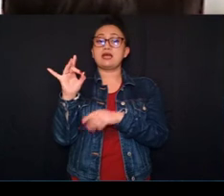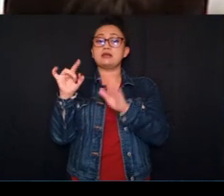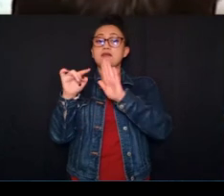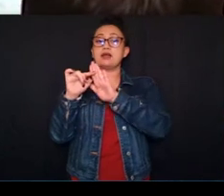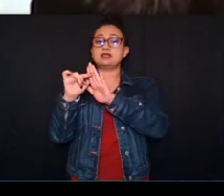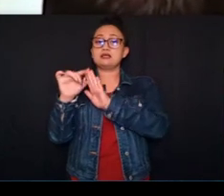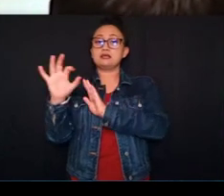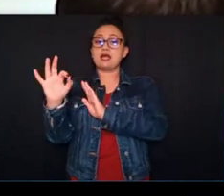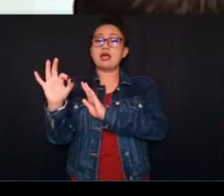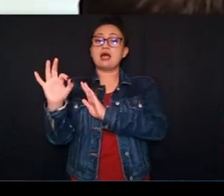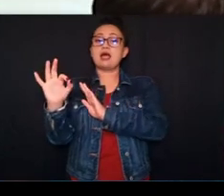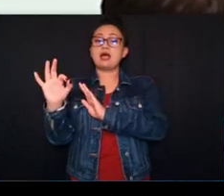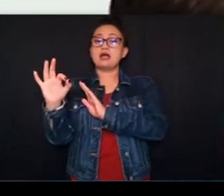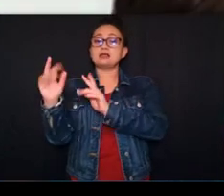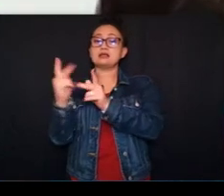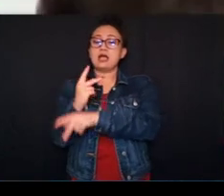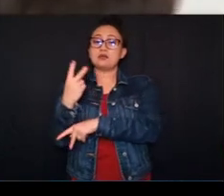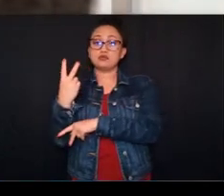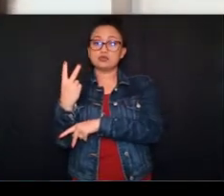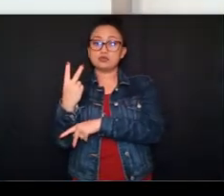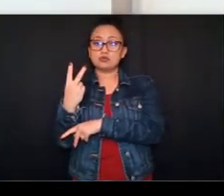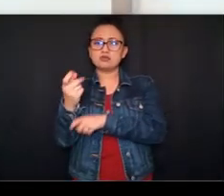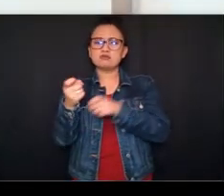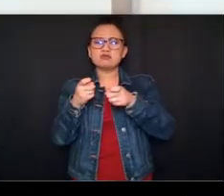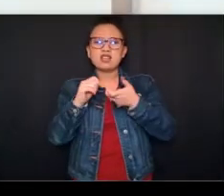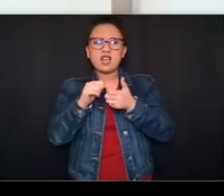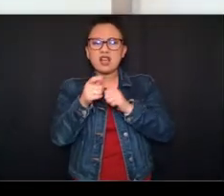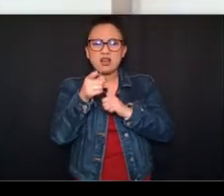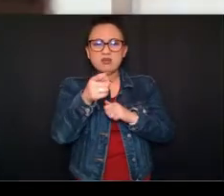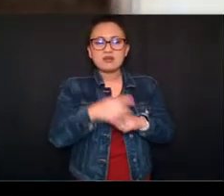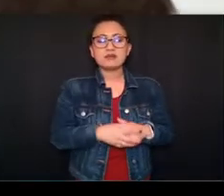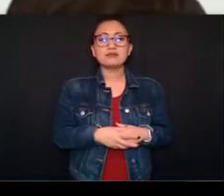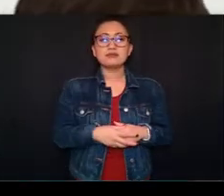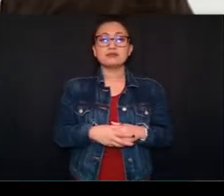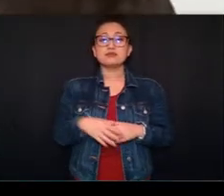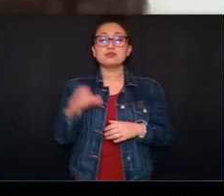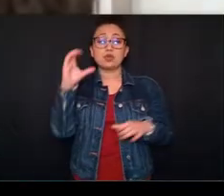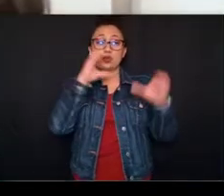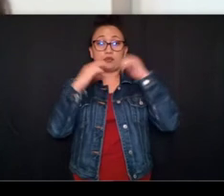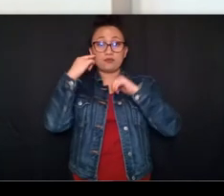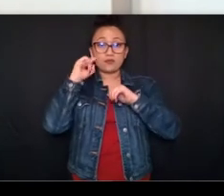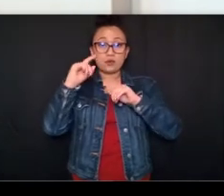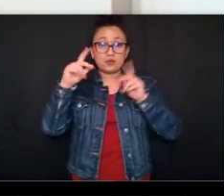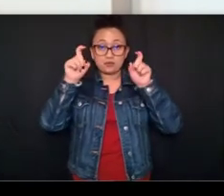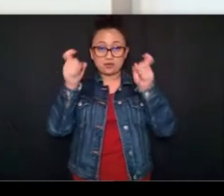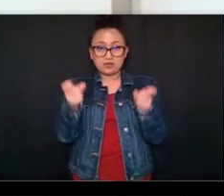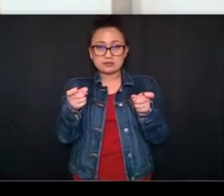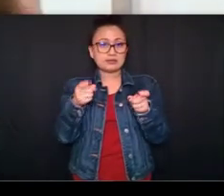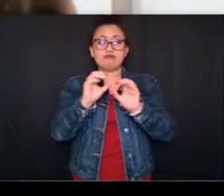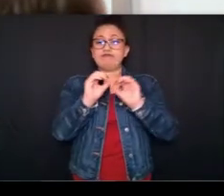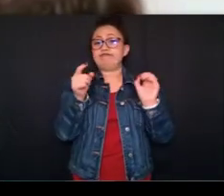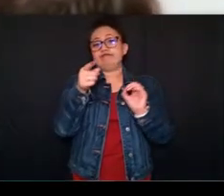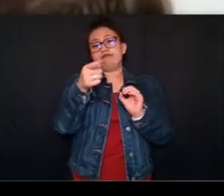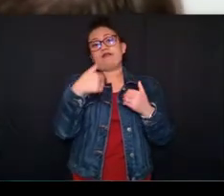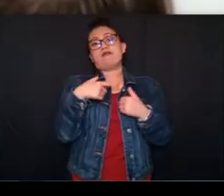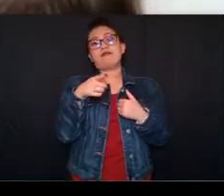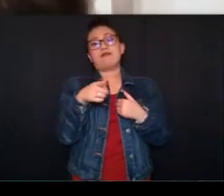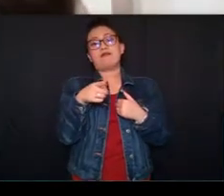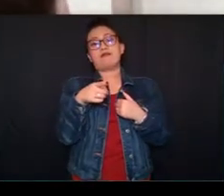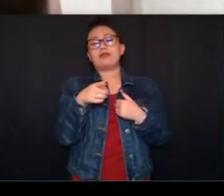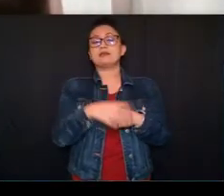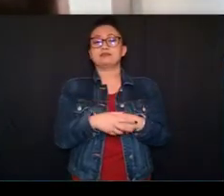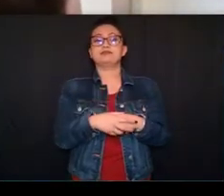minus 9 times 2? How do we handle something like that? First, we look for parentheses, and we see that we don't have any parentheses, so we forget about